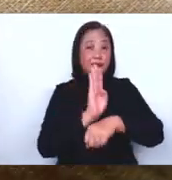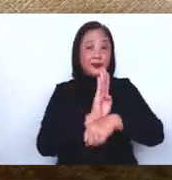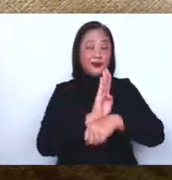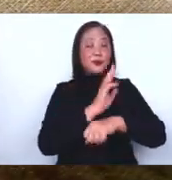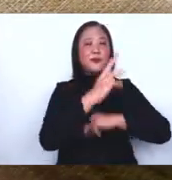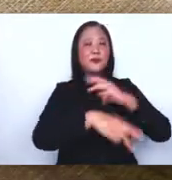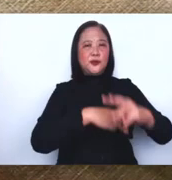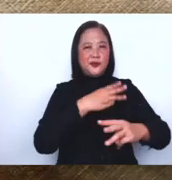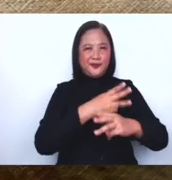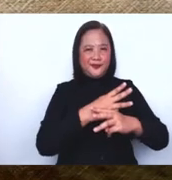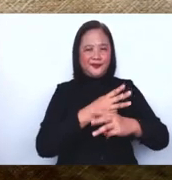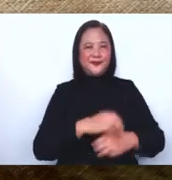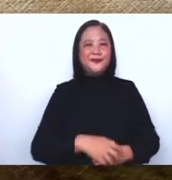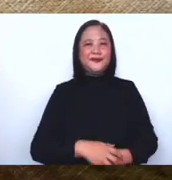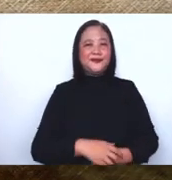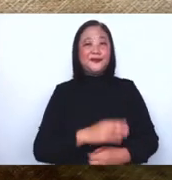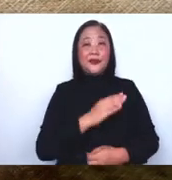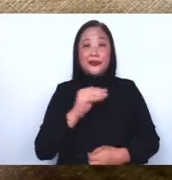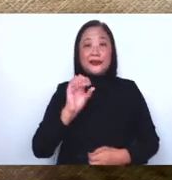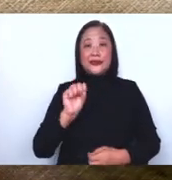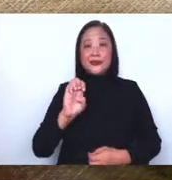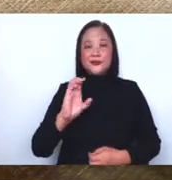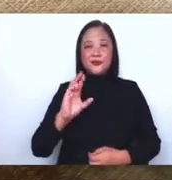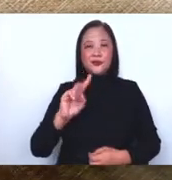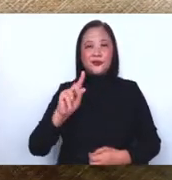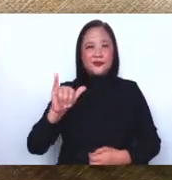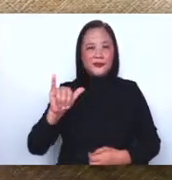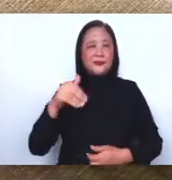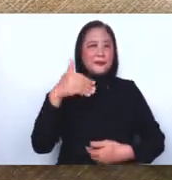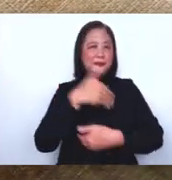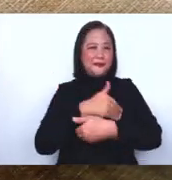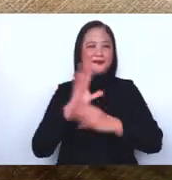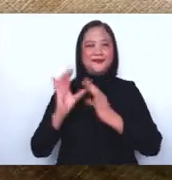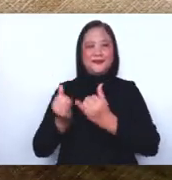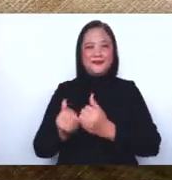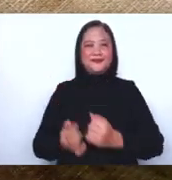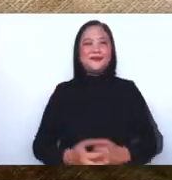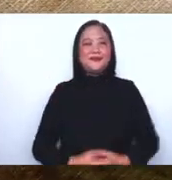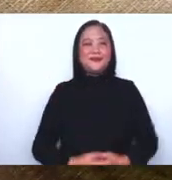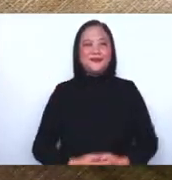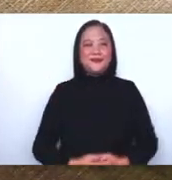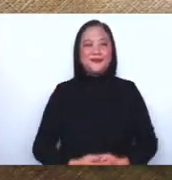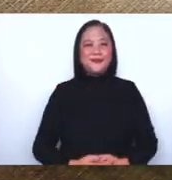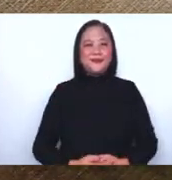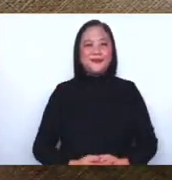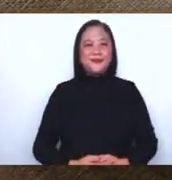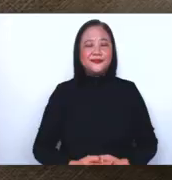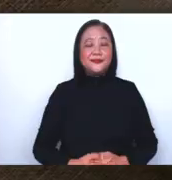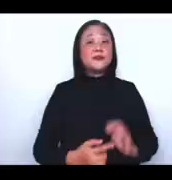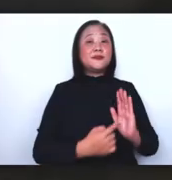Business World, and Security Bank Corporation